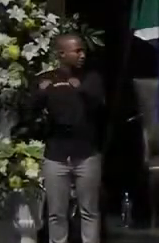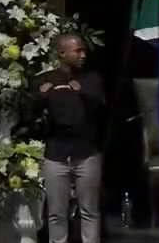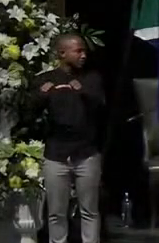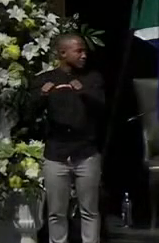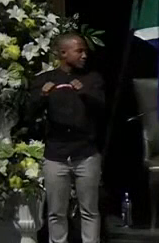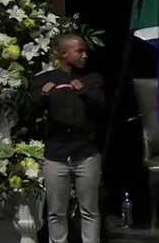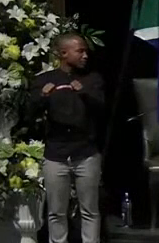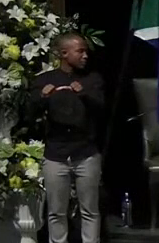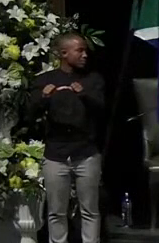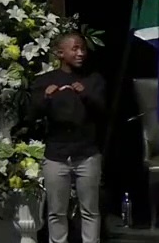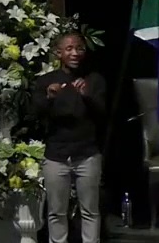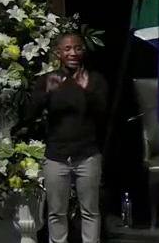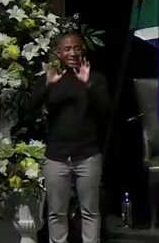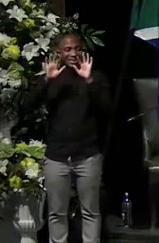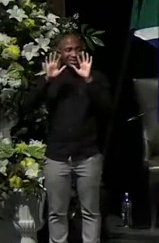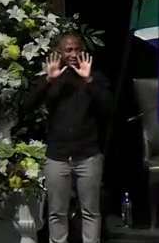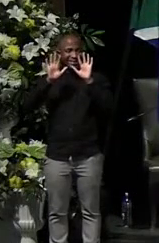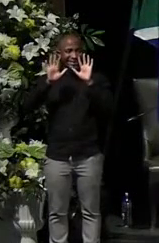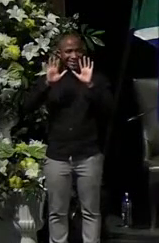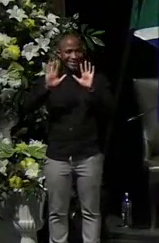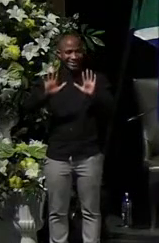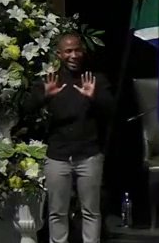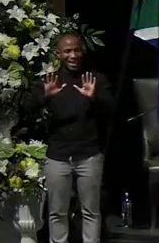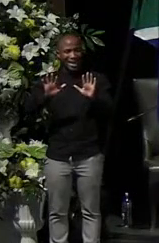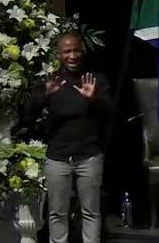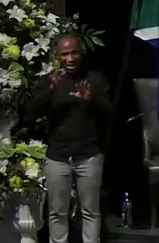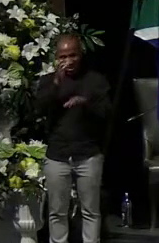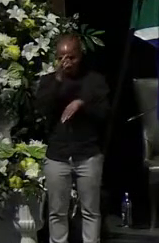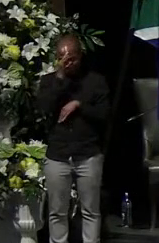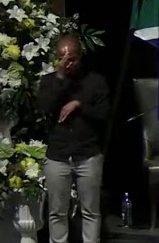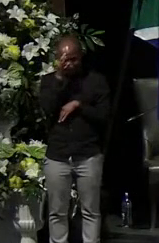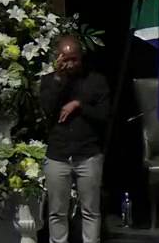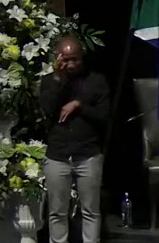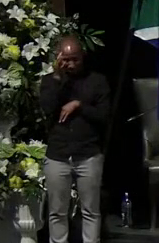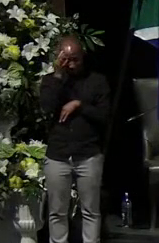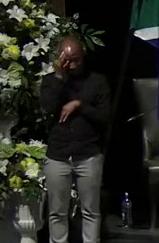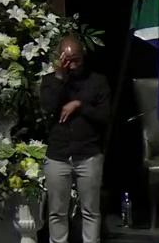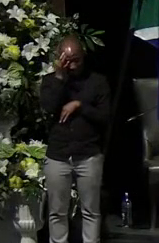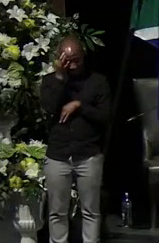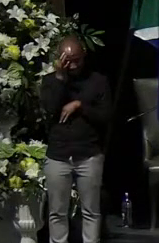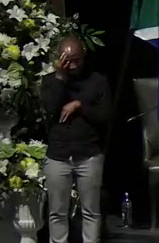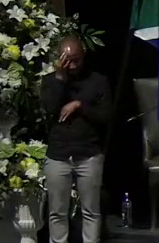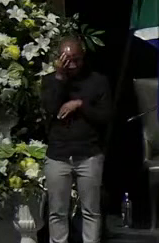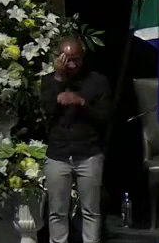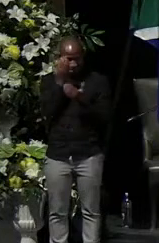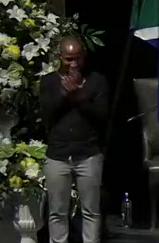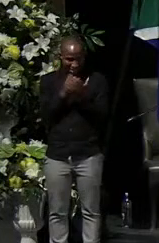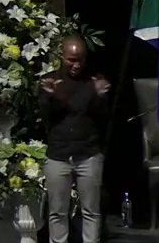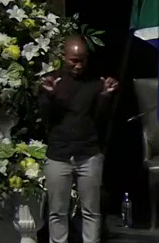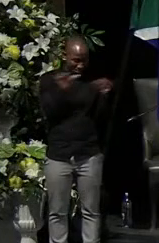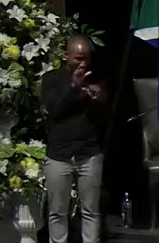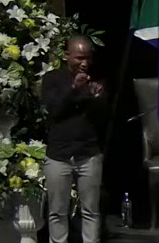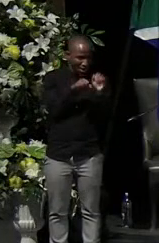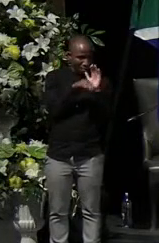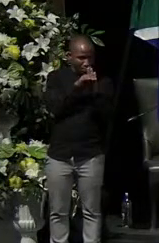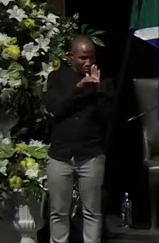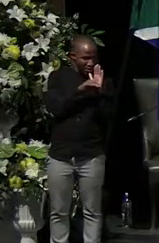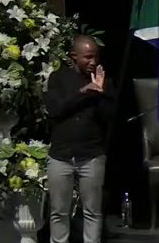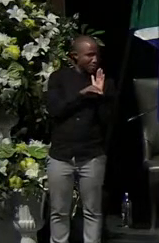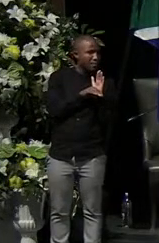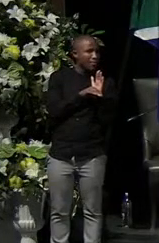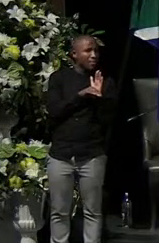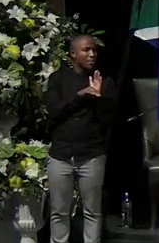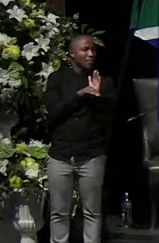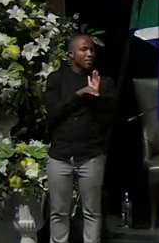we have 10 minutes for this q a then we are we're going to back to the program because we need to have vote of things